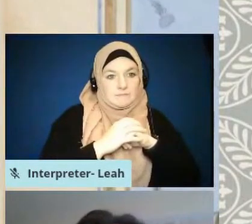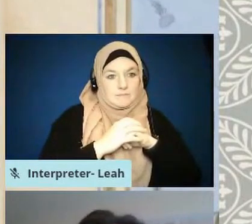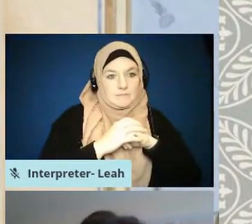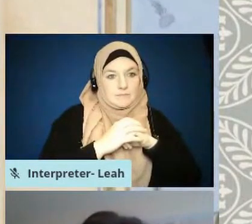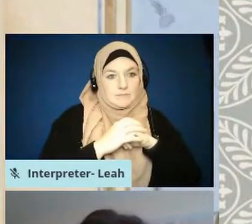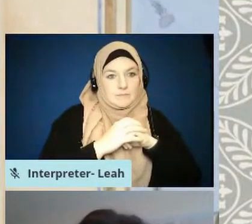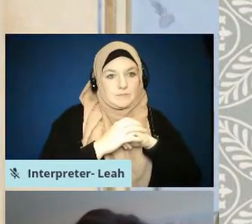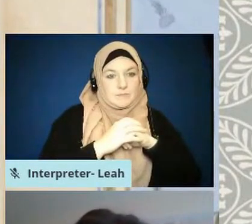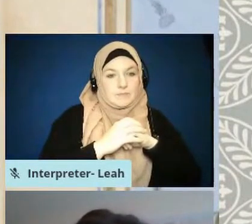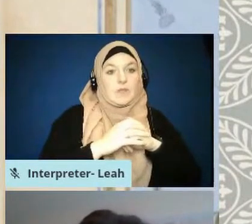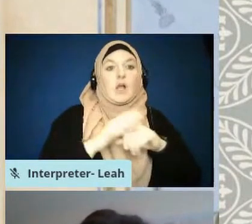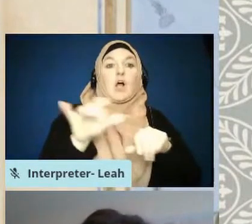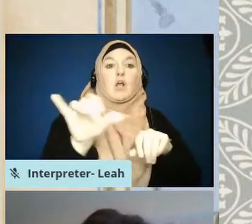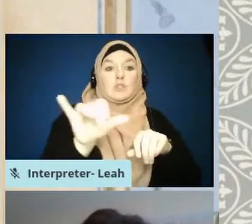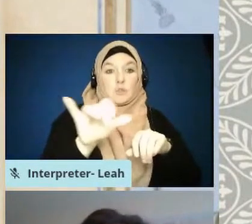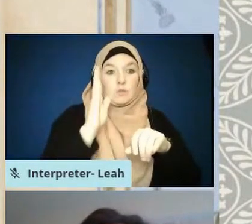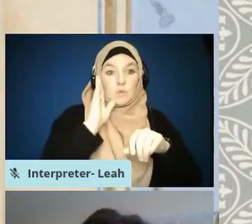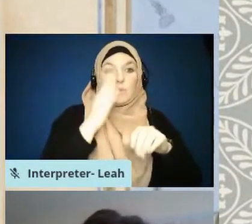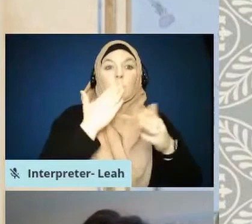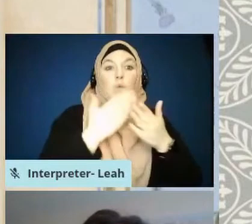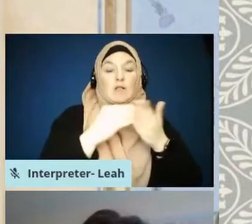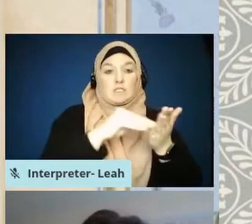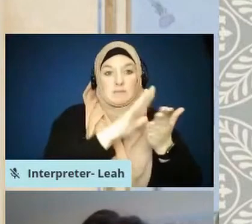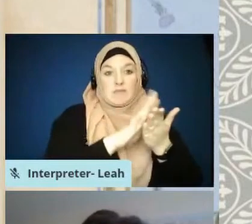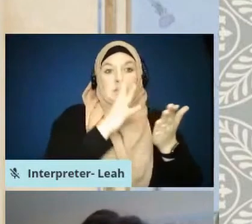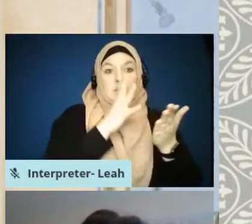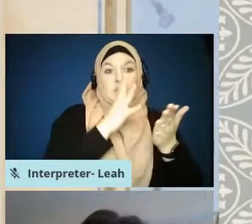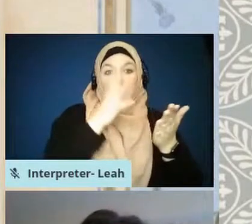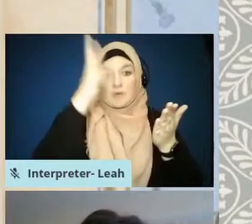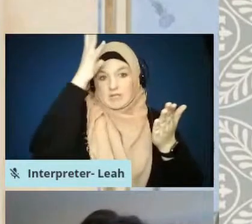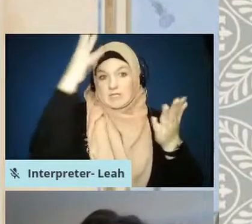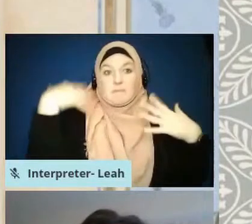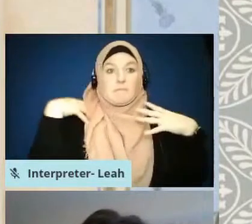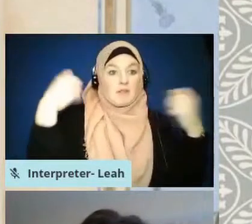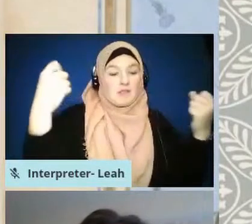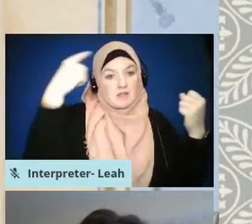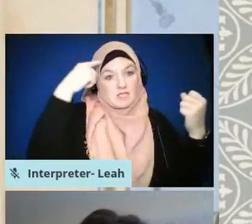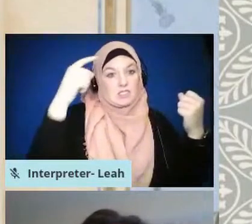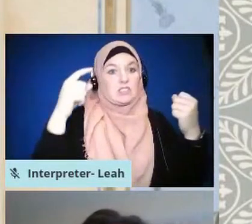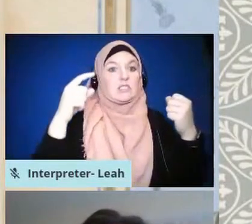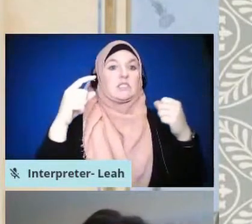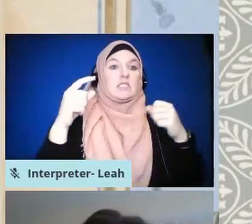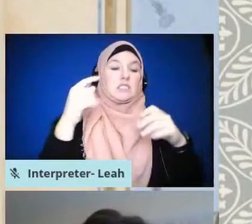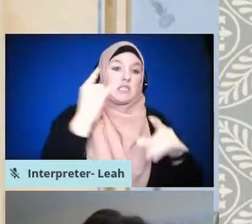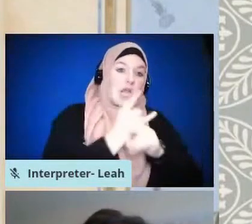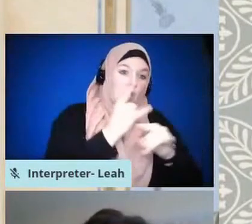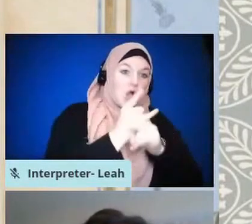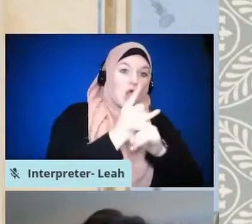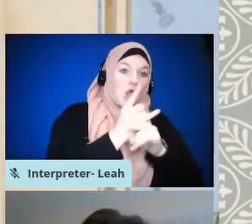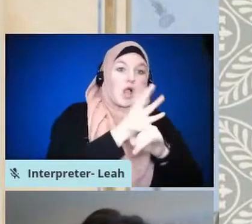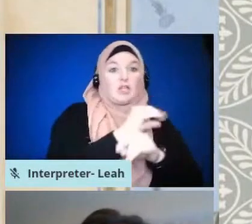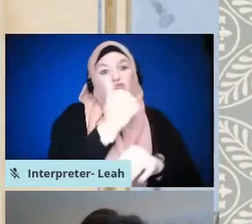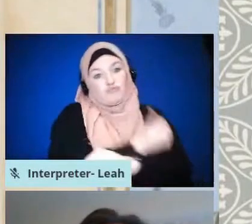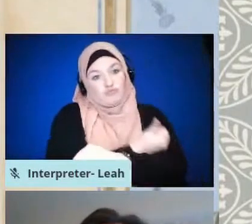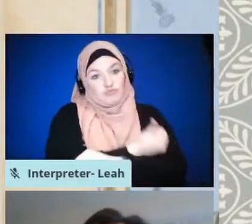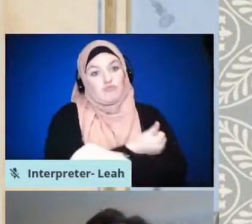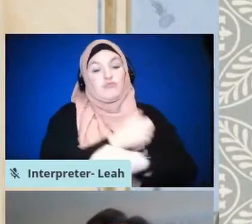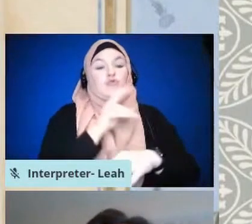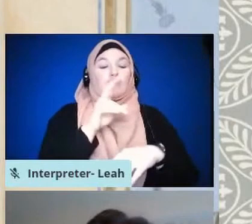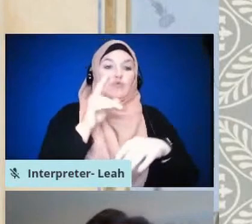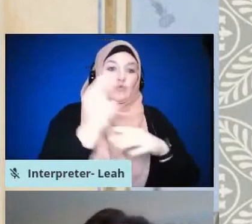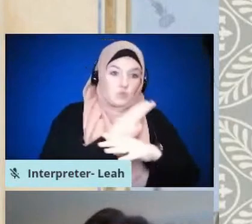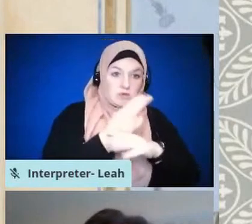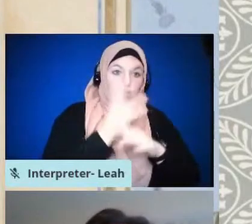Also, it is well documented that parental mental health problems, substance use and abuse, employment